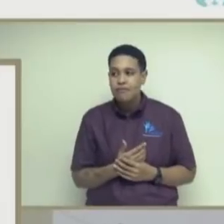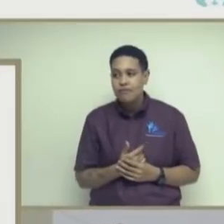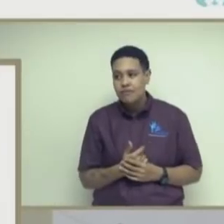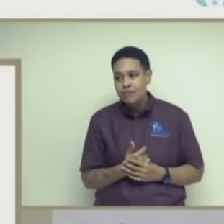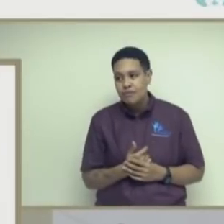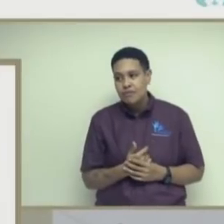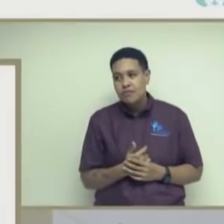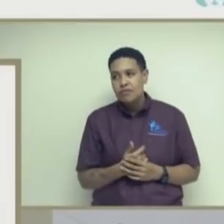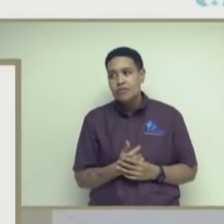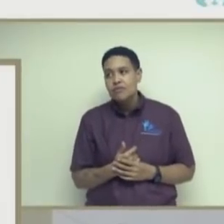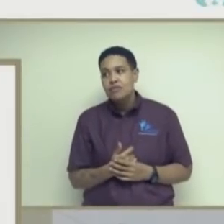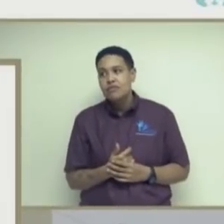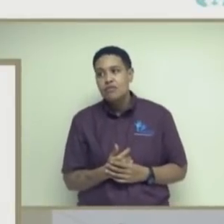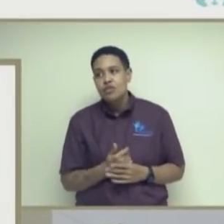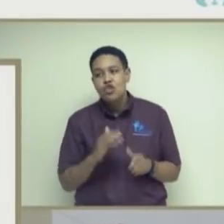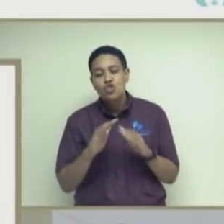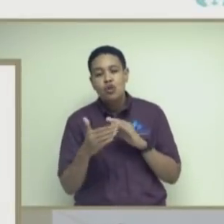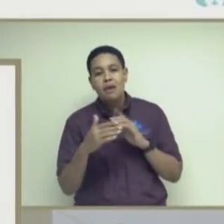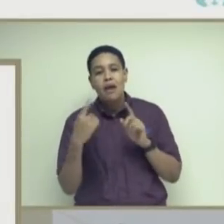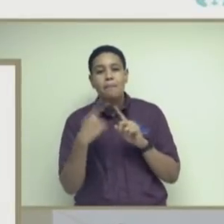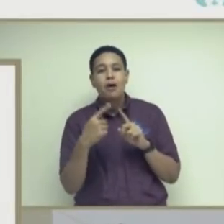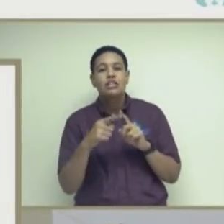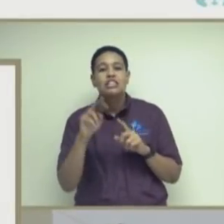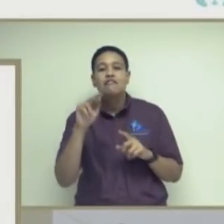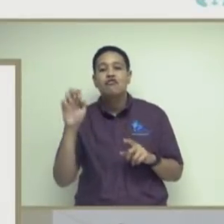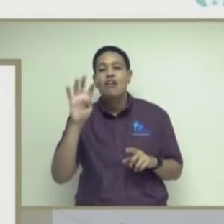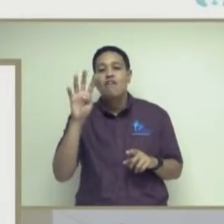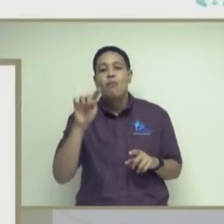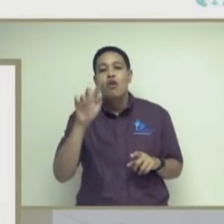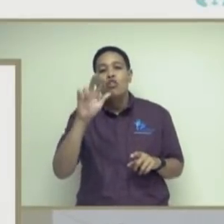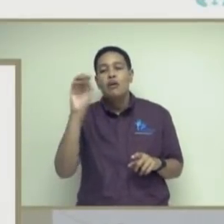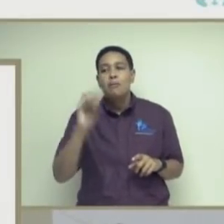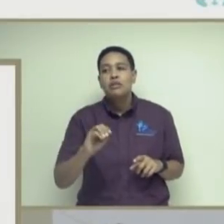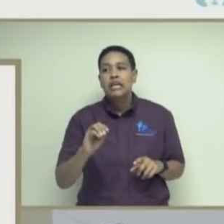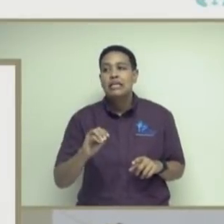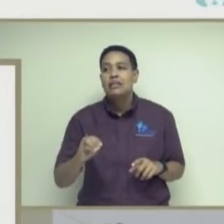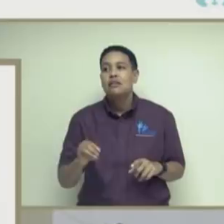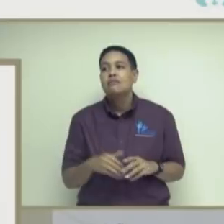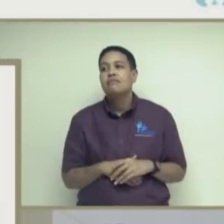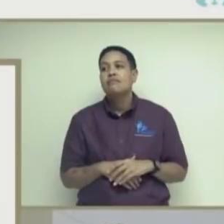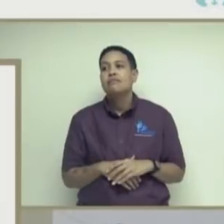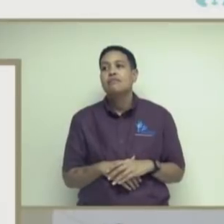Jamaica positivity rate is 4.3. When you look at some of our